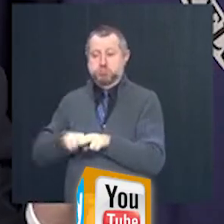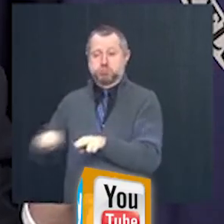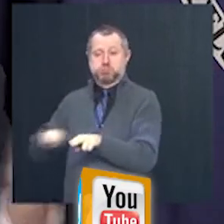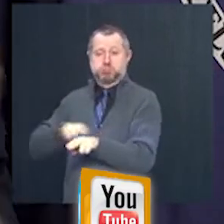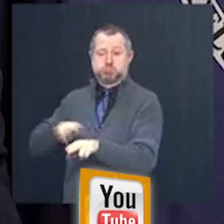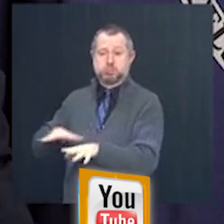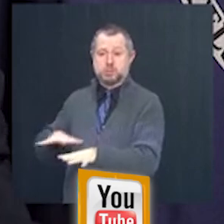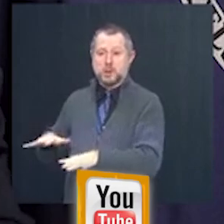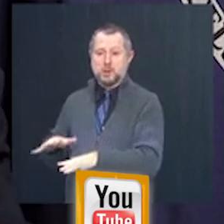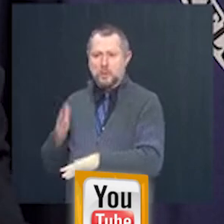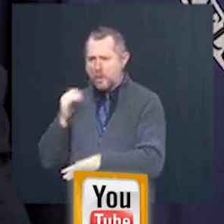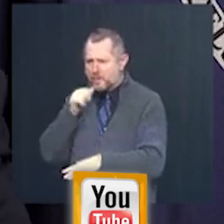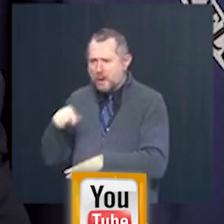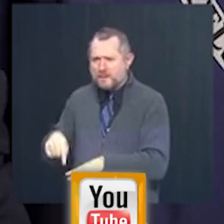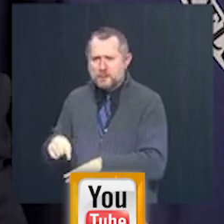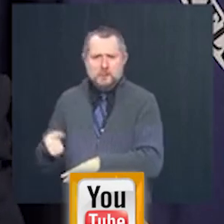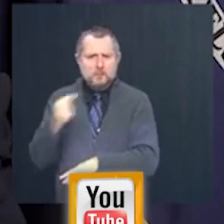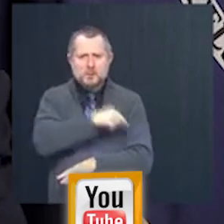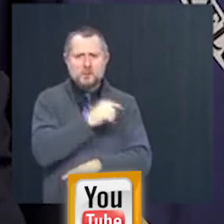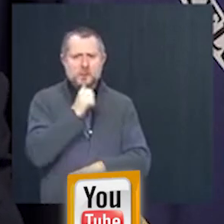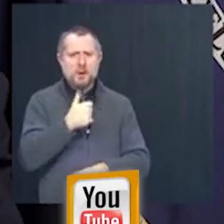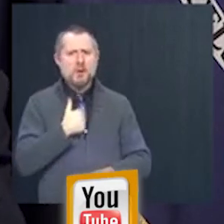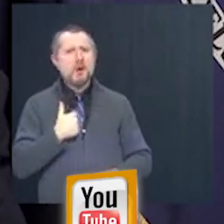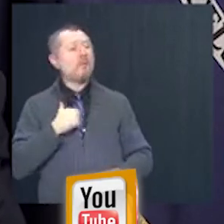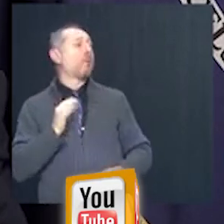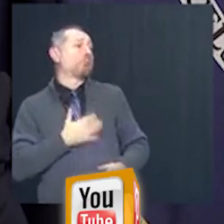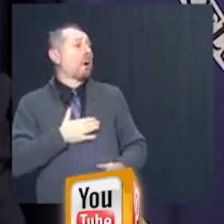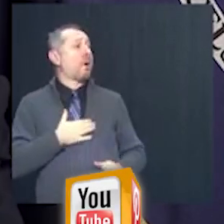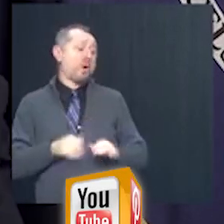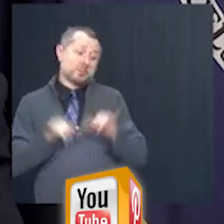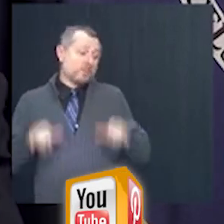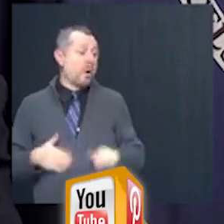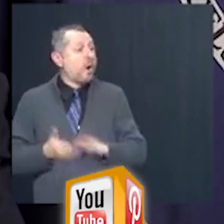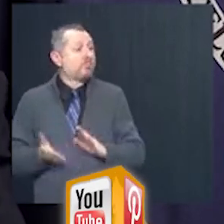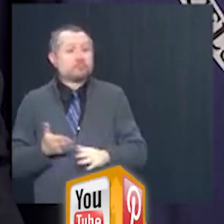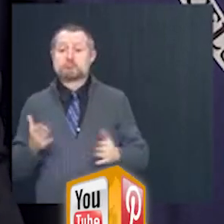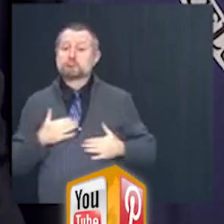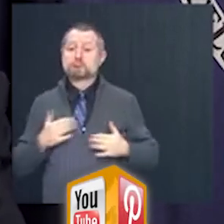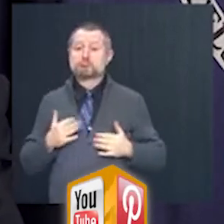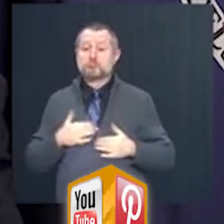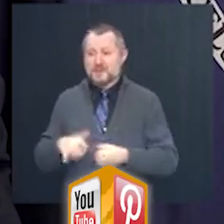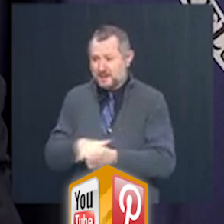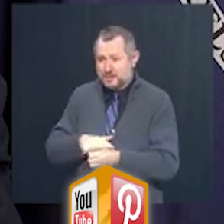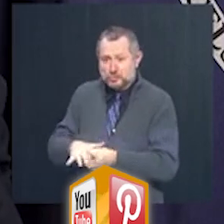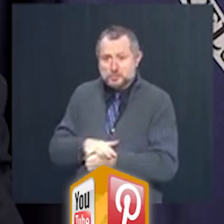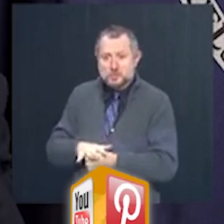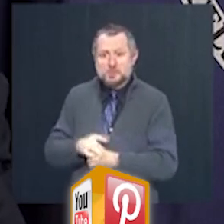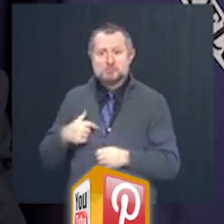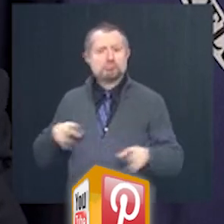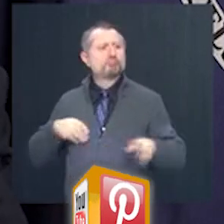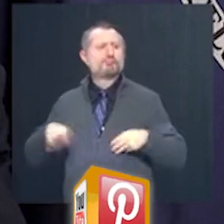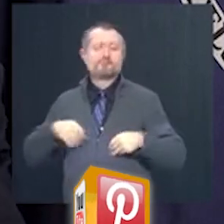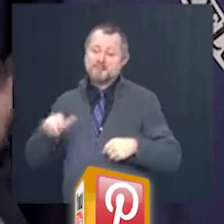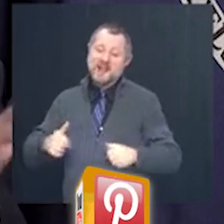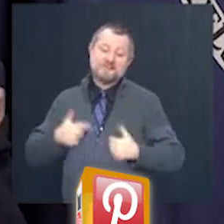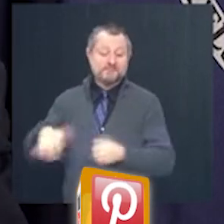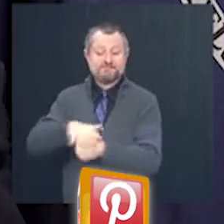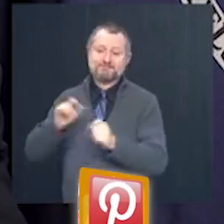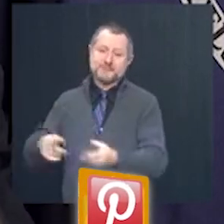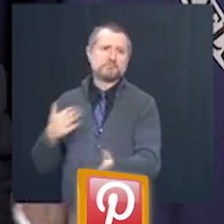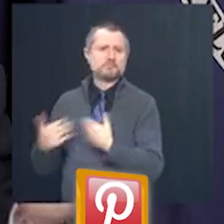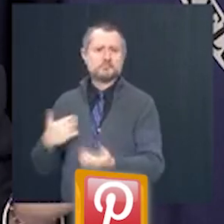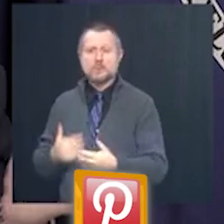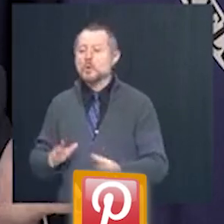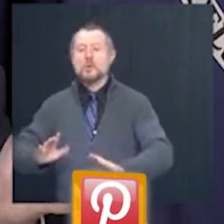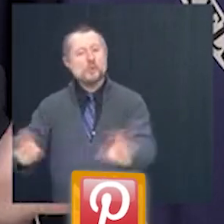Why? Well, that's how we operate. People come from our community to our hospital, and we accept them. I know, but